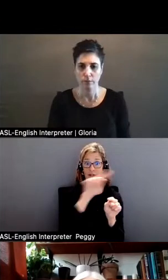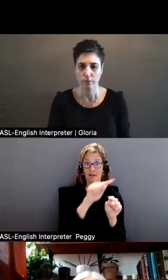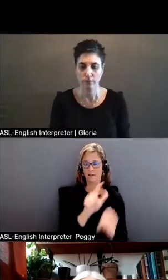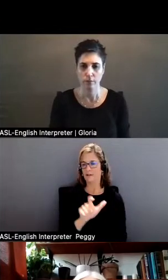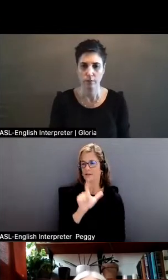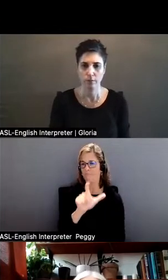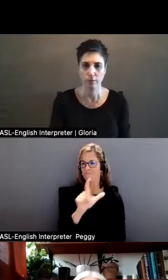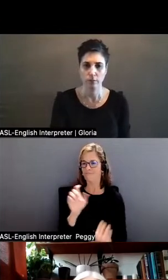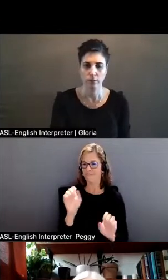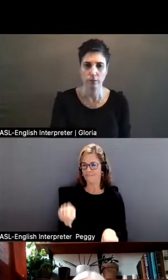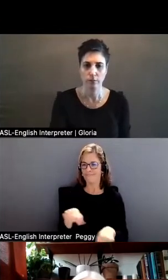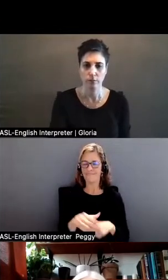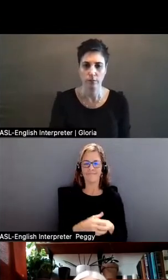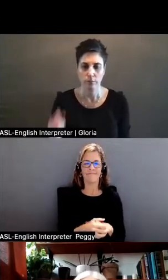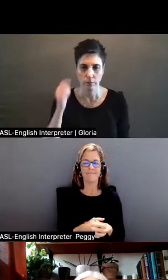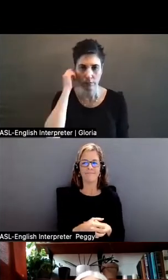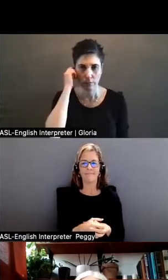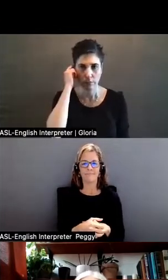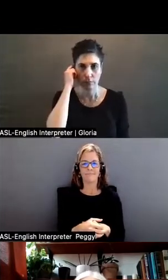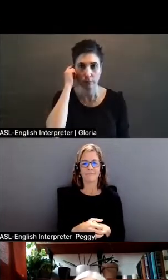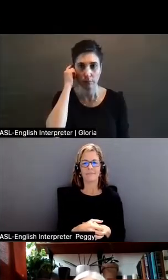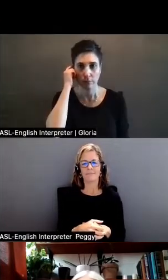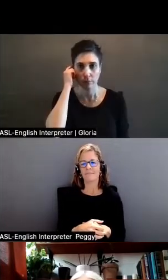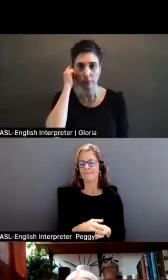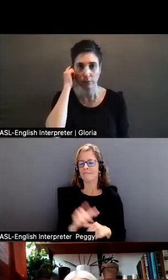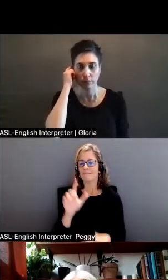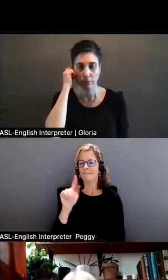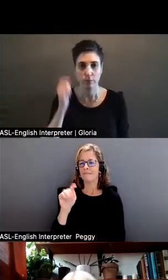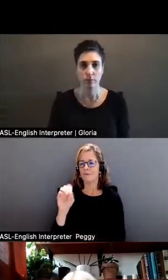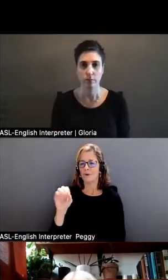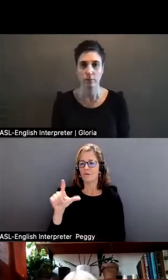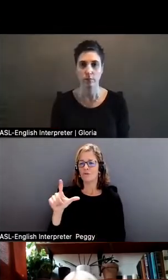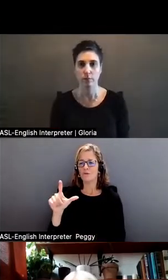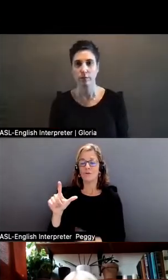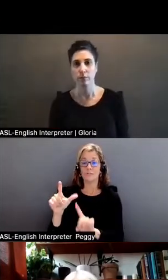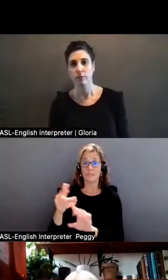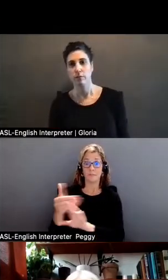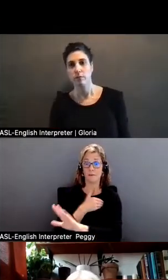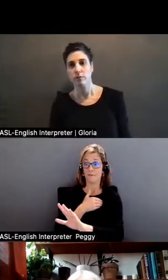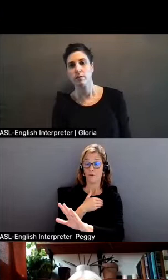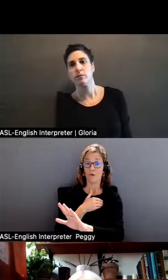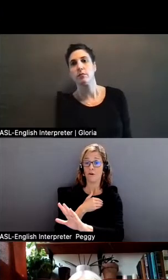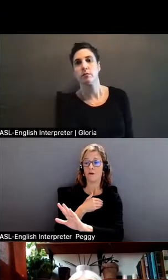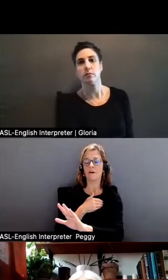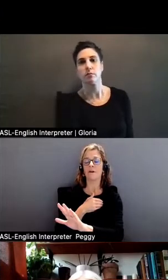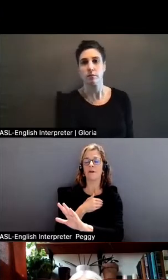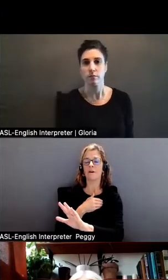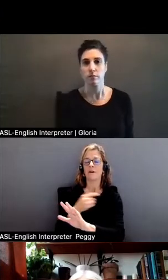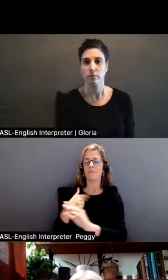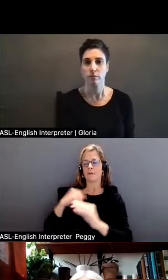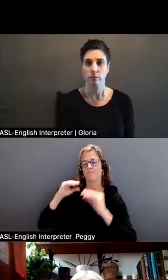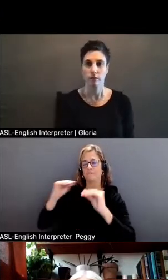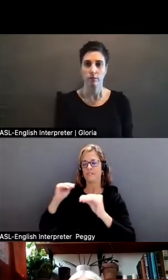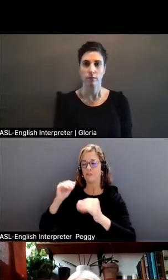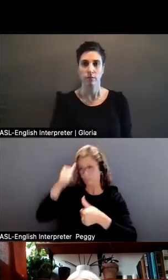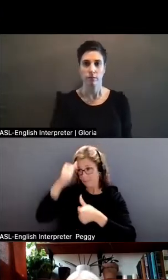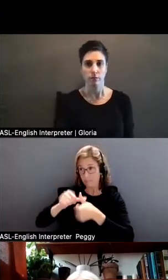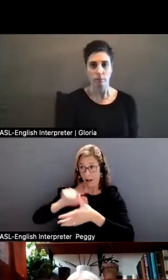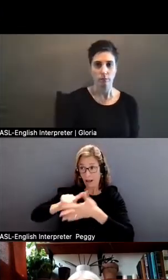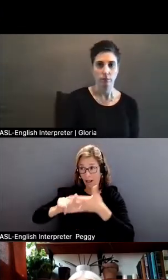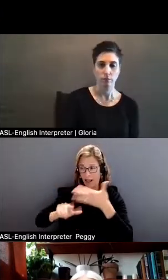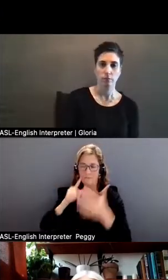There's a variety of different tools that I would review with the students beforehand. Another example of